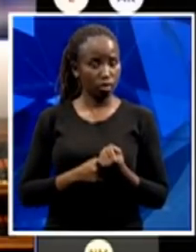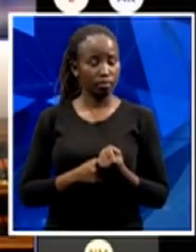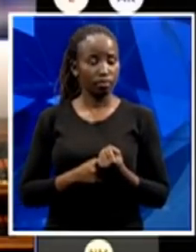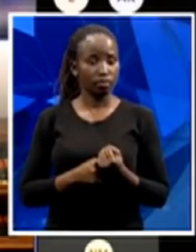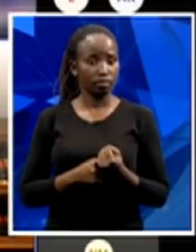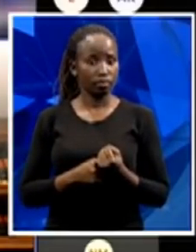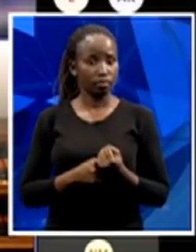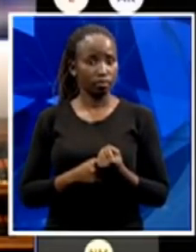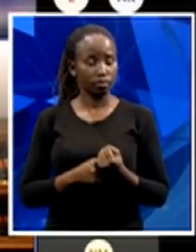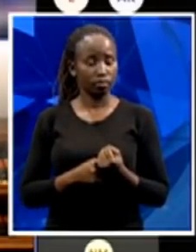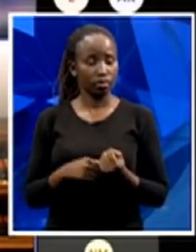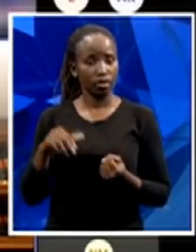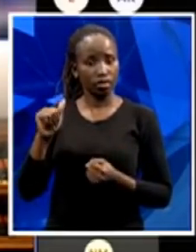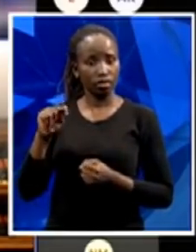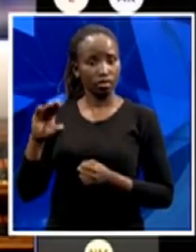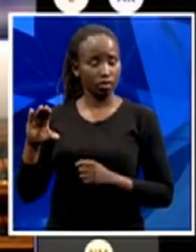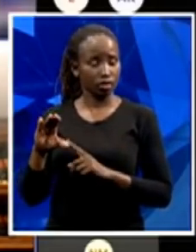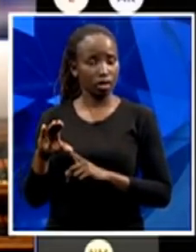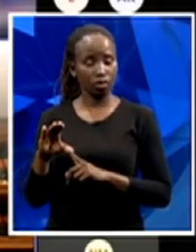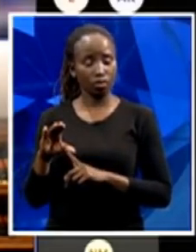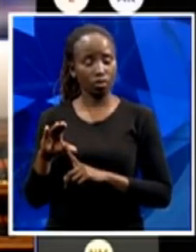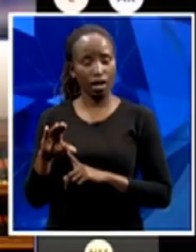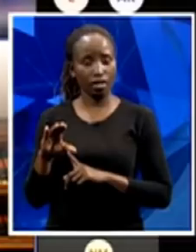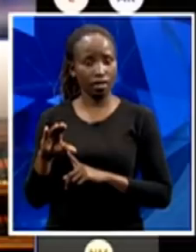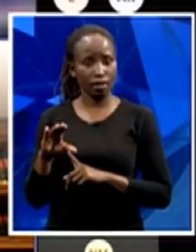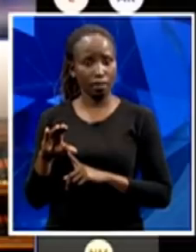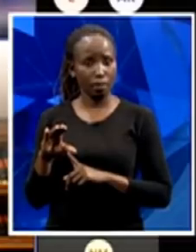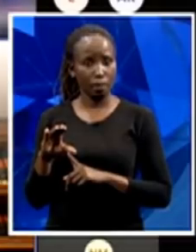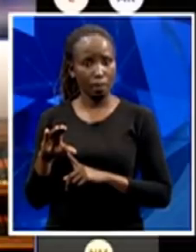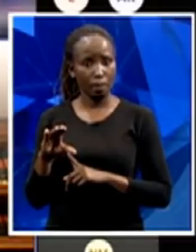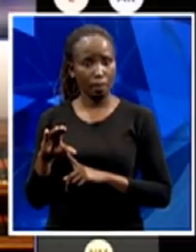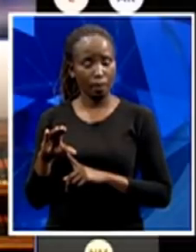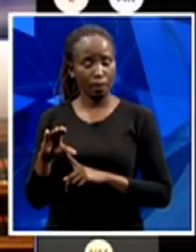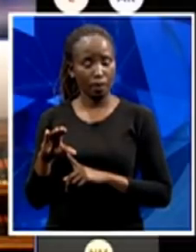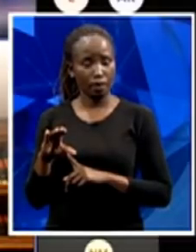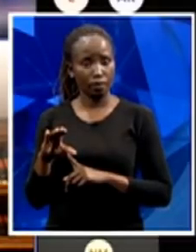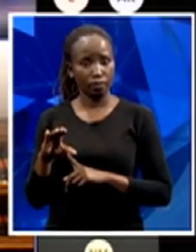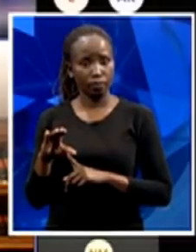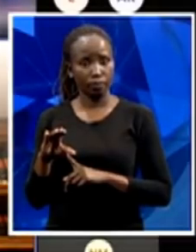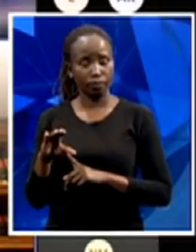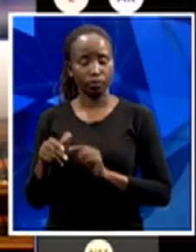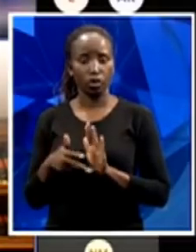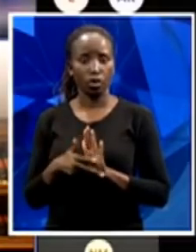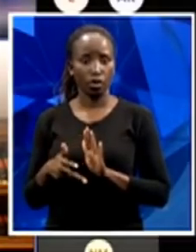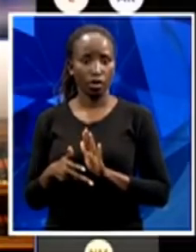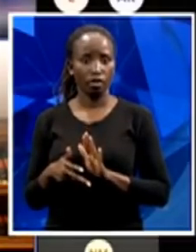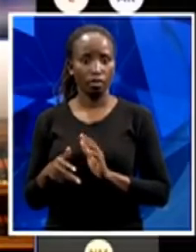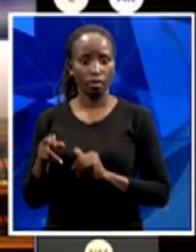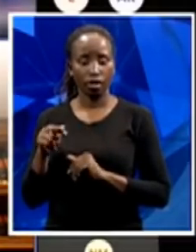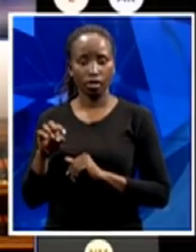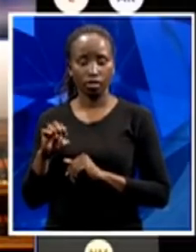properly authorized the NEC and that the NEC had properly delegated its